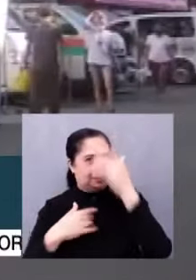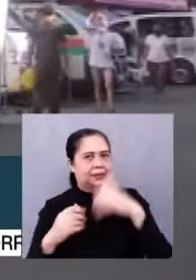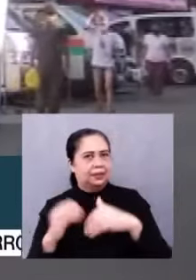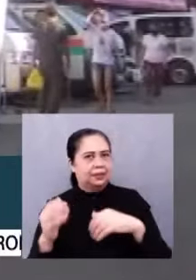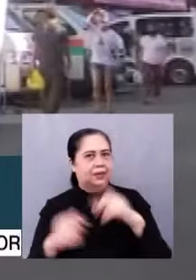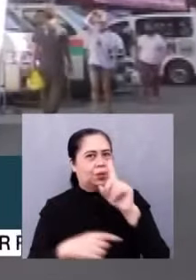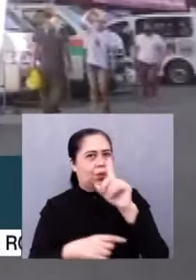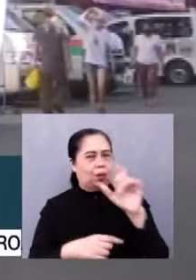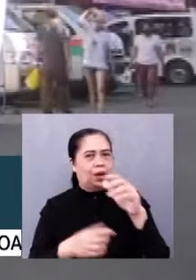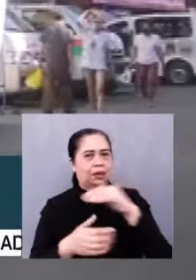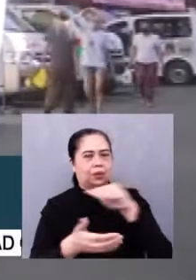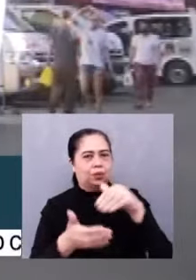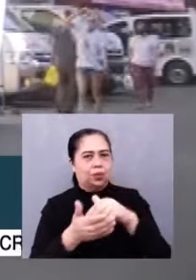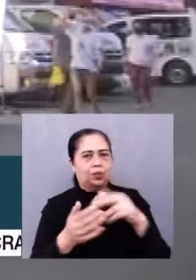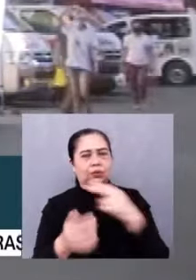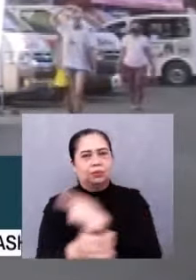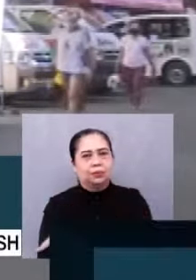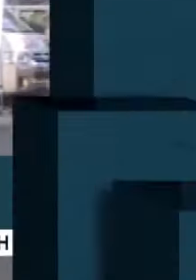hospital command center.